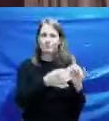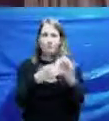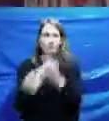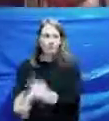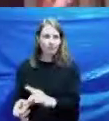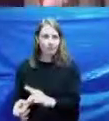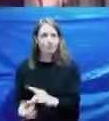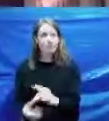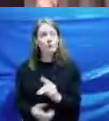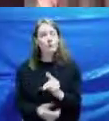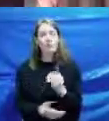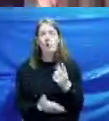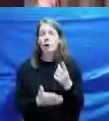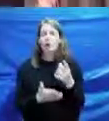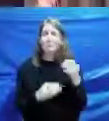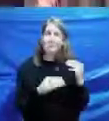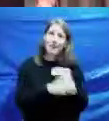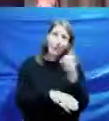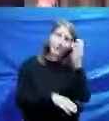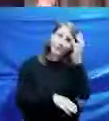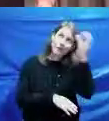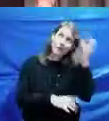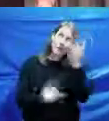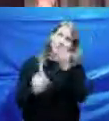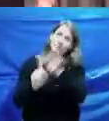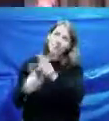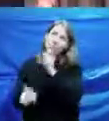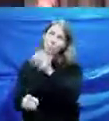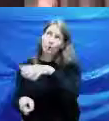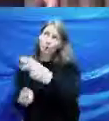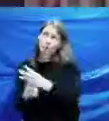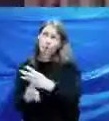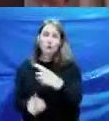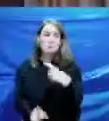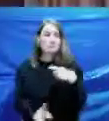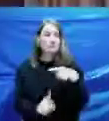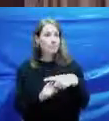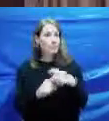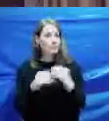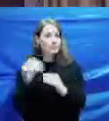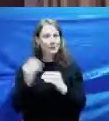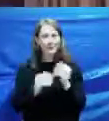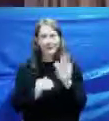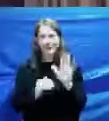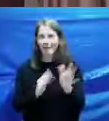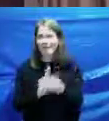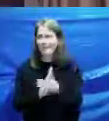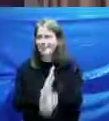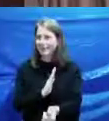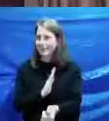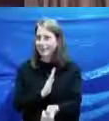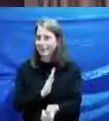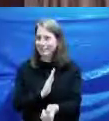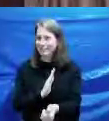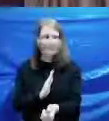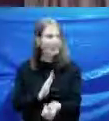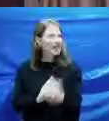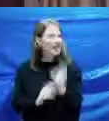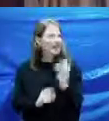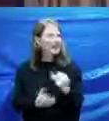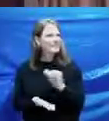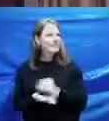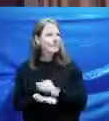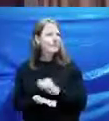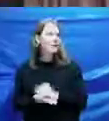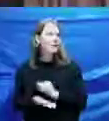it to real world situations, and building fluency in kids, which we'll talk about in a moment, if we still had 113 topics